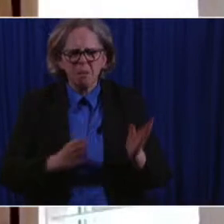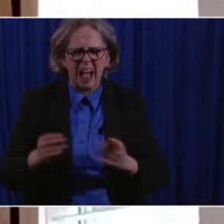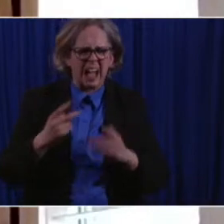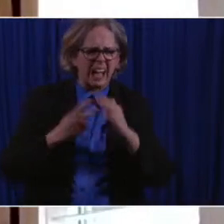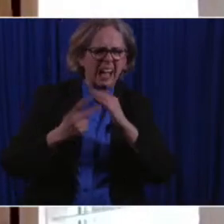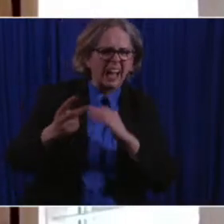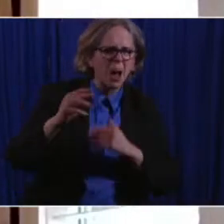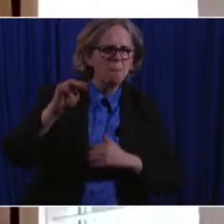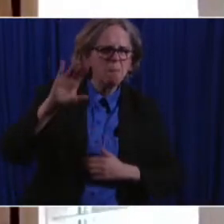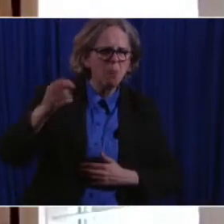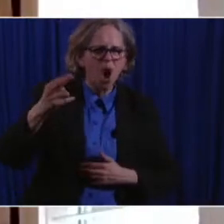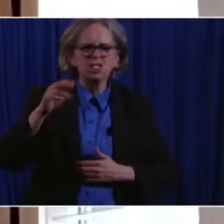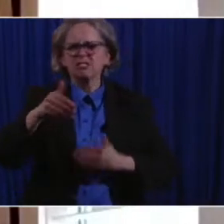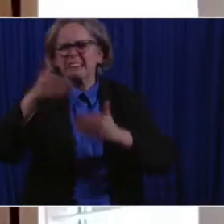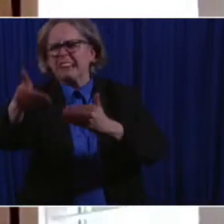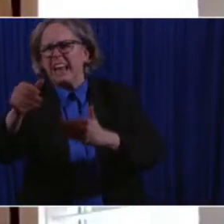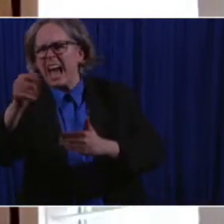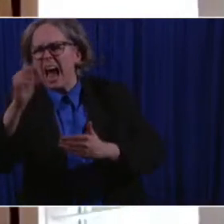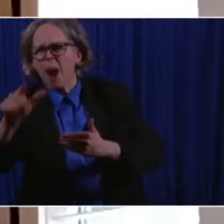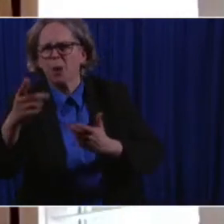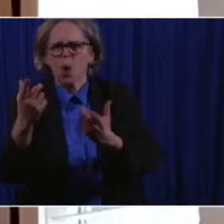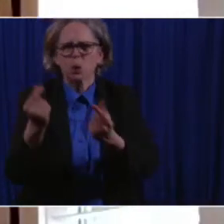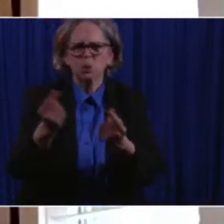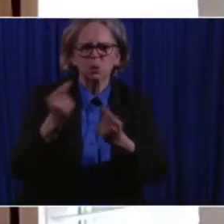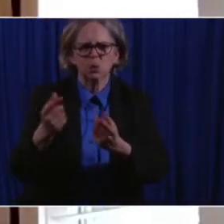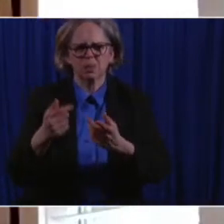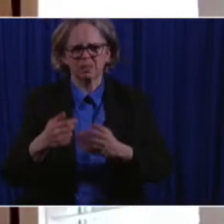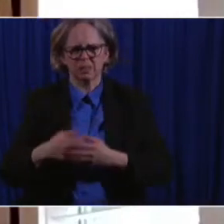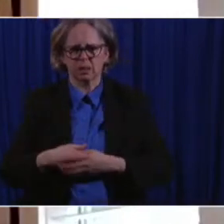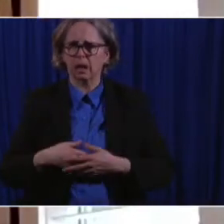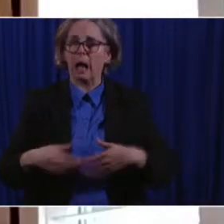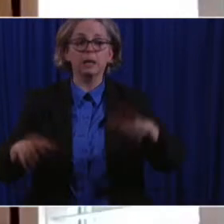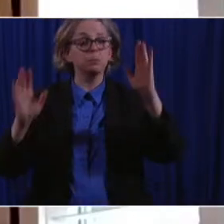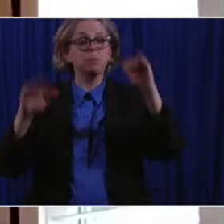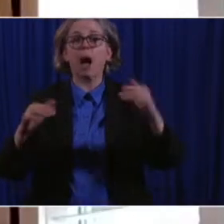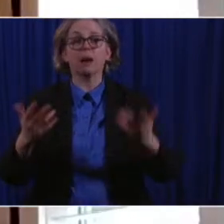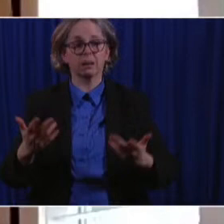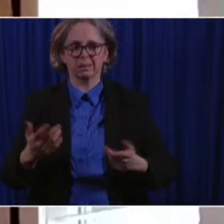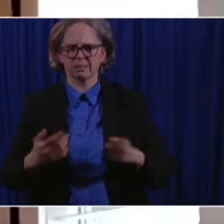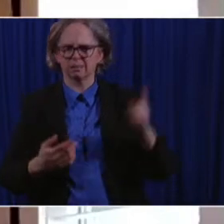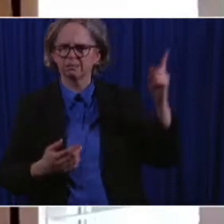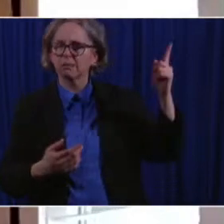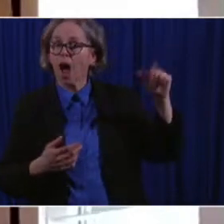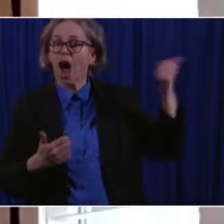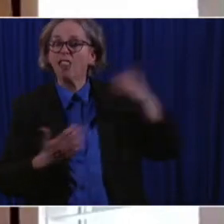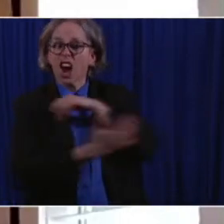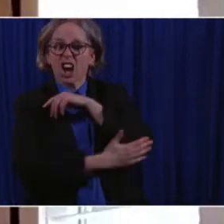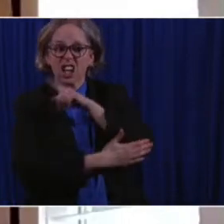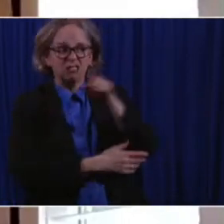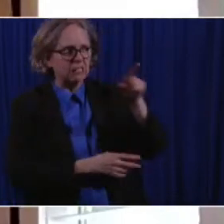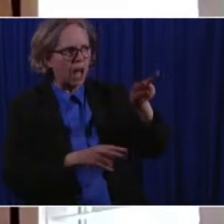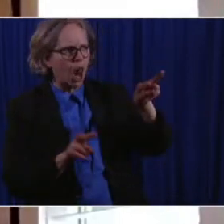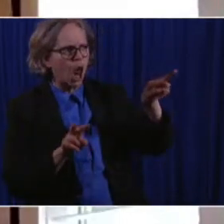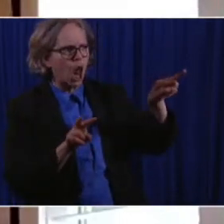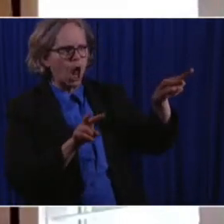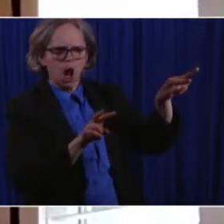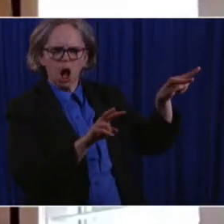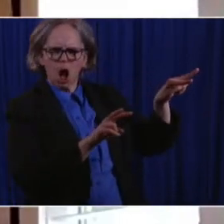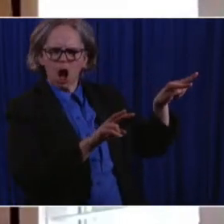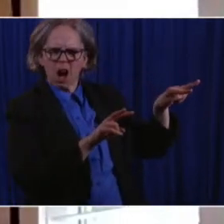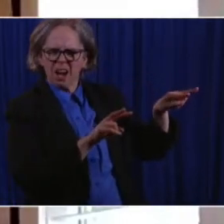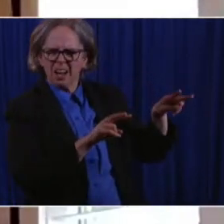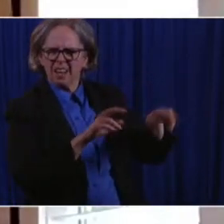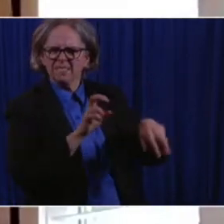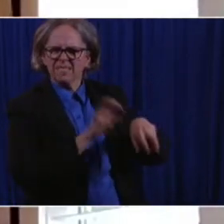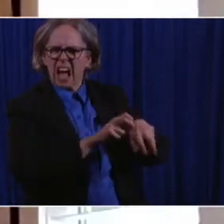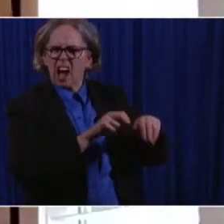that we've been expecting a growing presence of these more contagious variants, especially B117, which, as